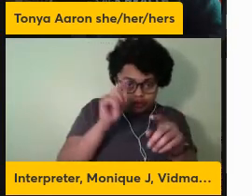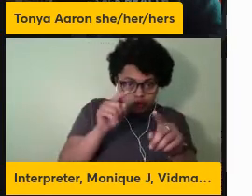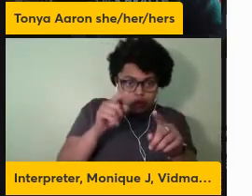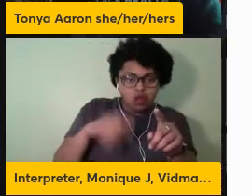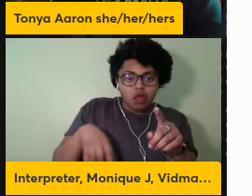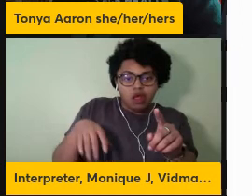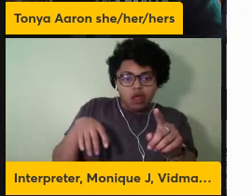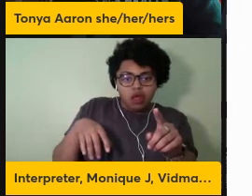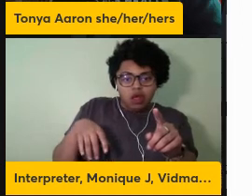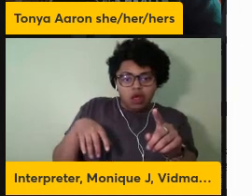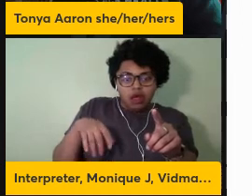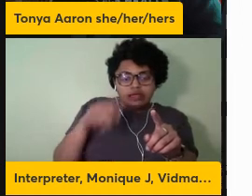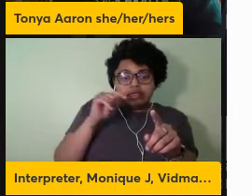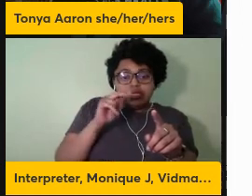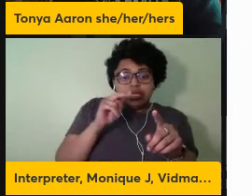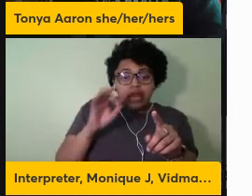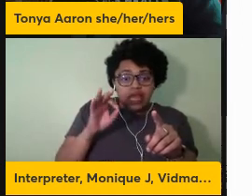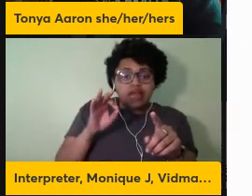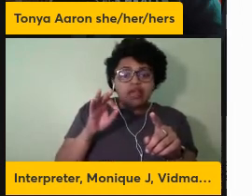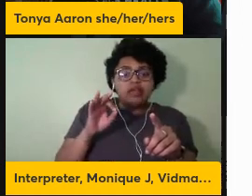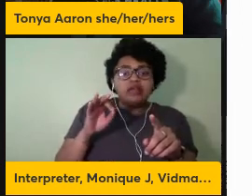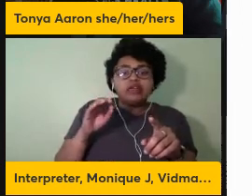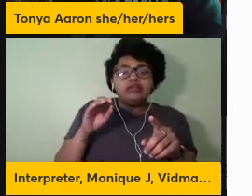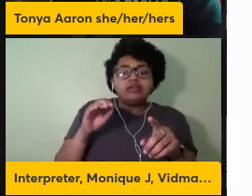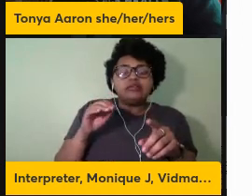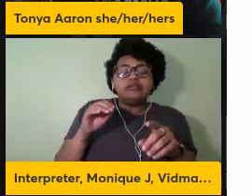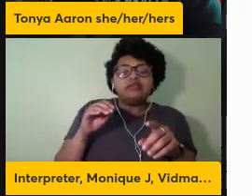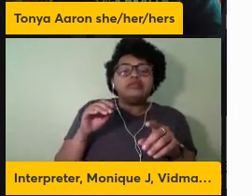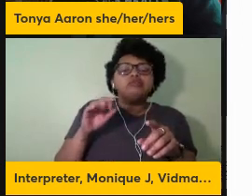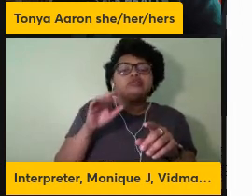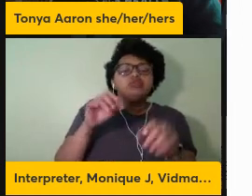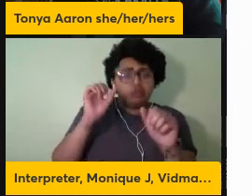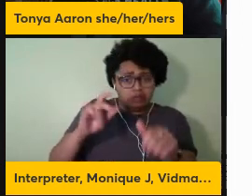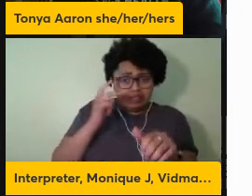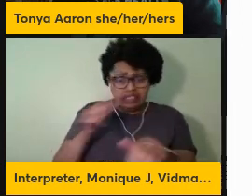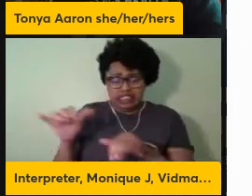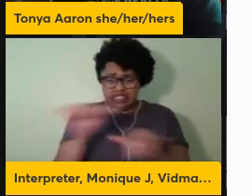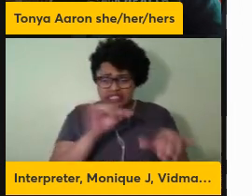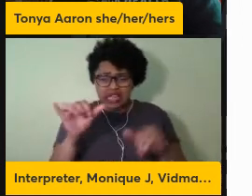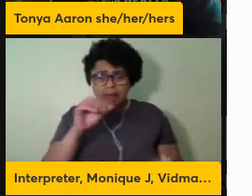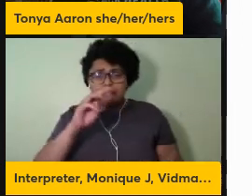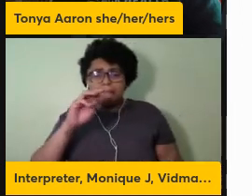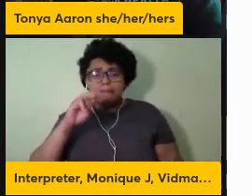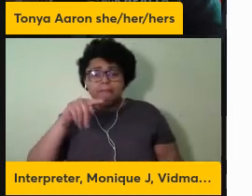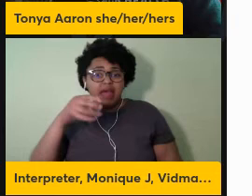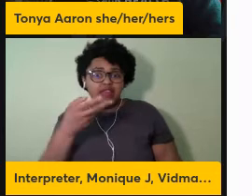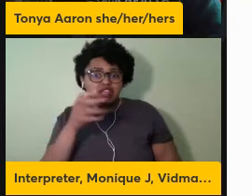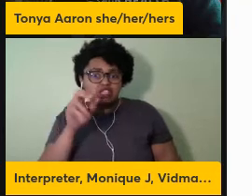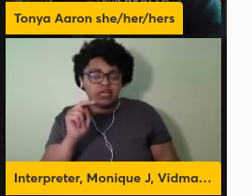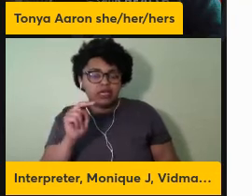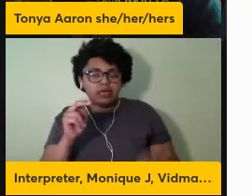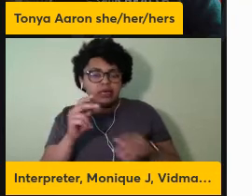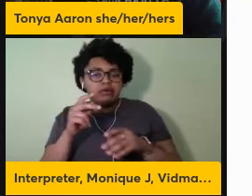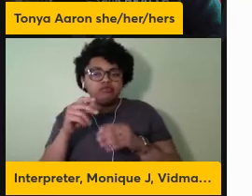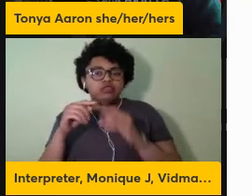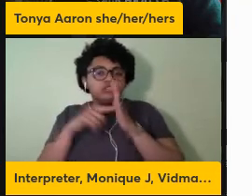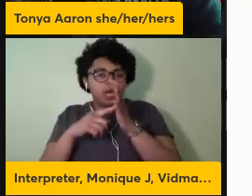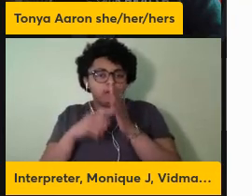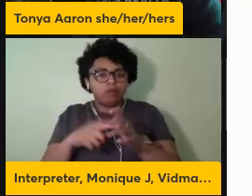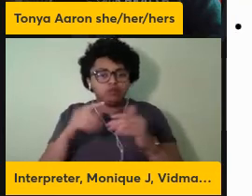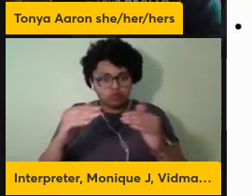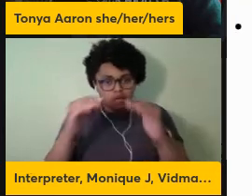seen in the pathogen models. Bone marrow engraftment is critical for